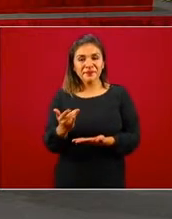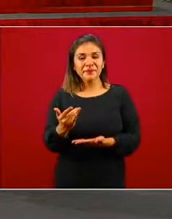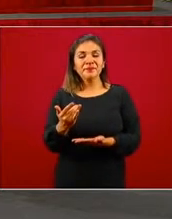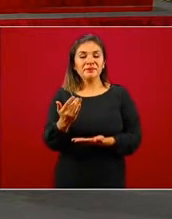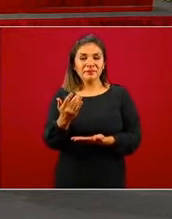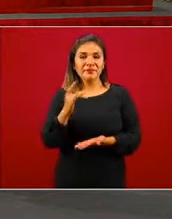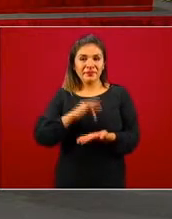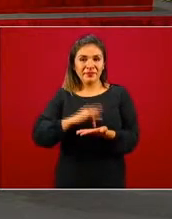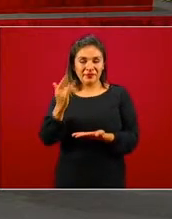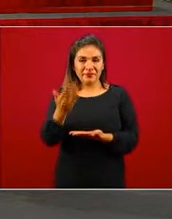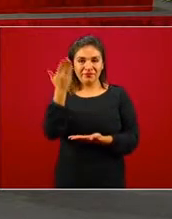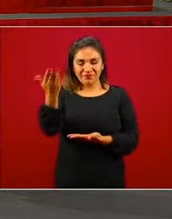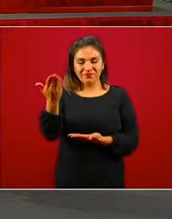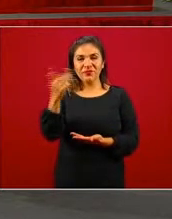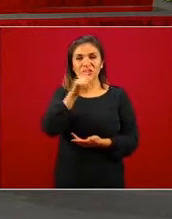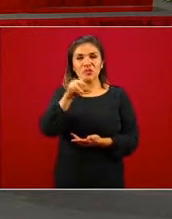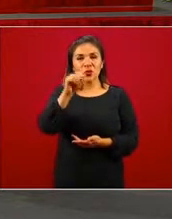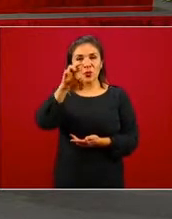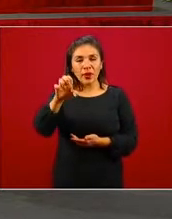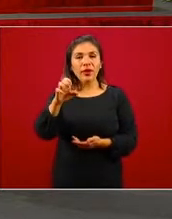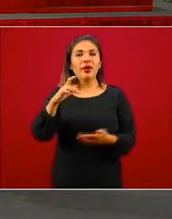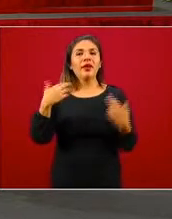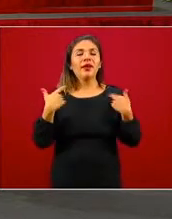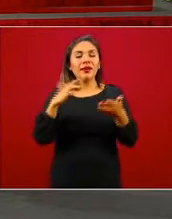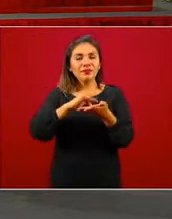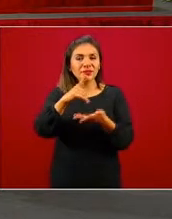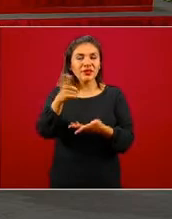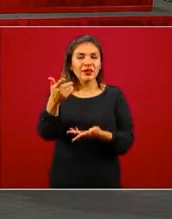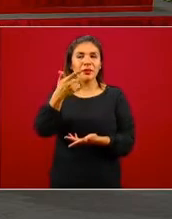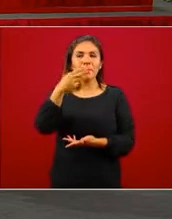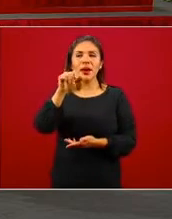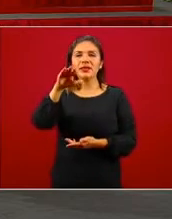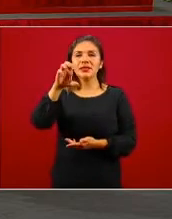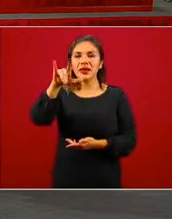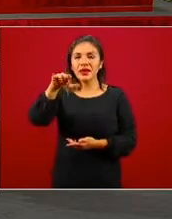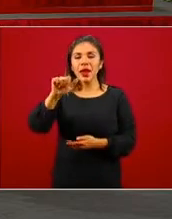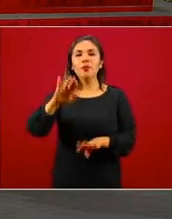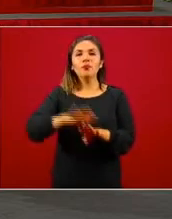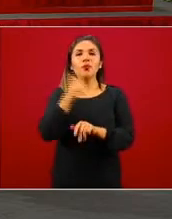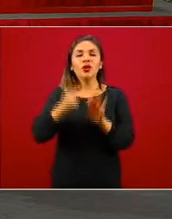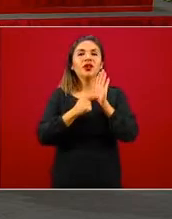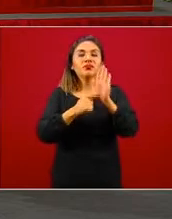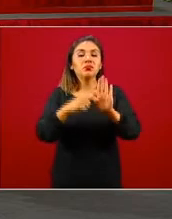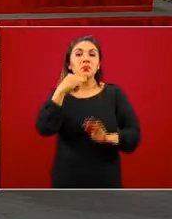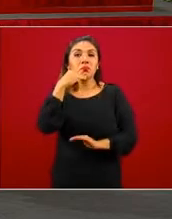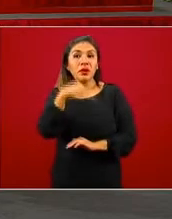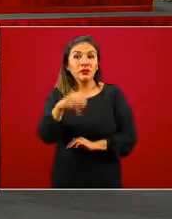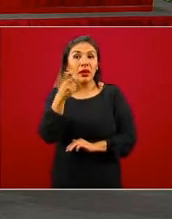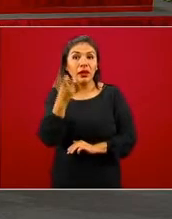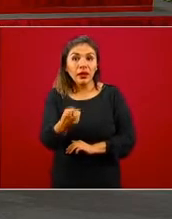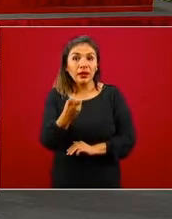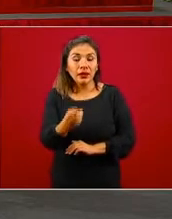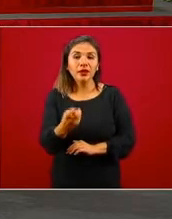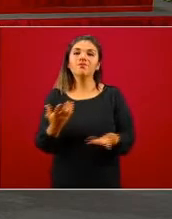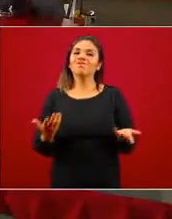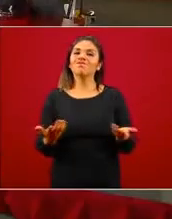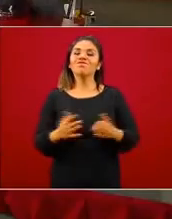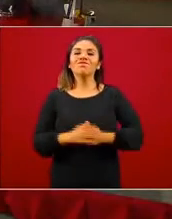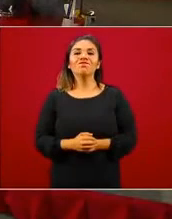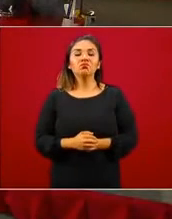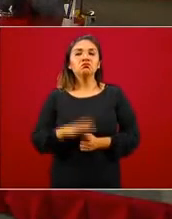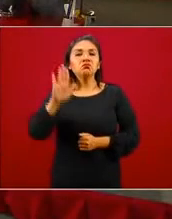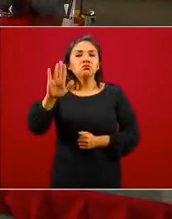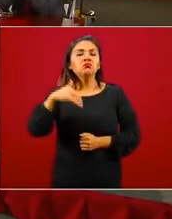Thank you. Thank you very much, Soy Robledo. Thank you so much, Marcelina Bautista, for bringing us